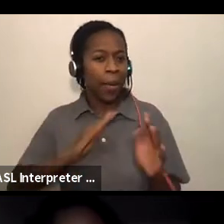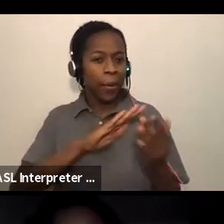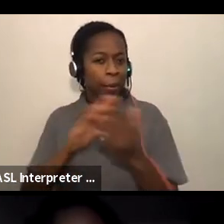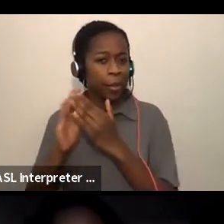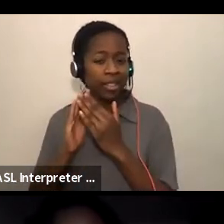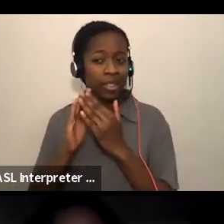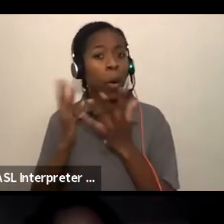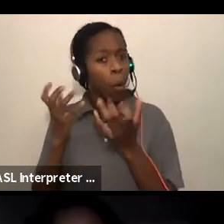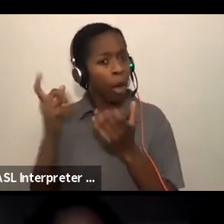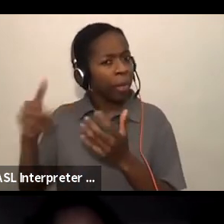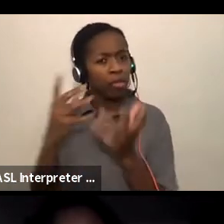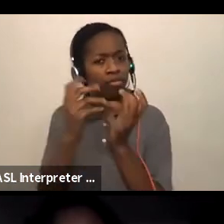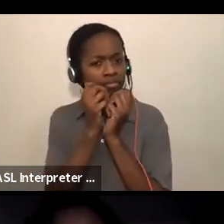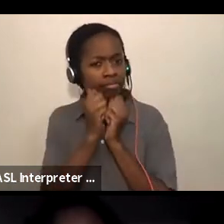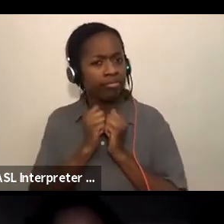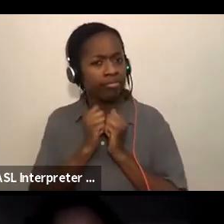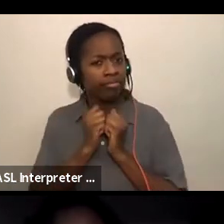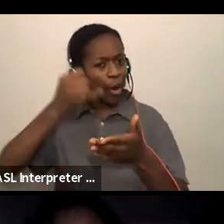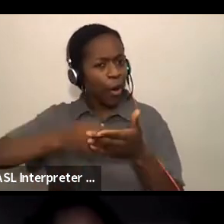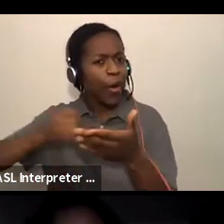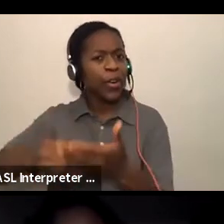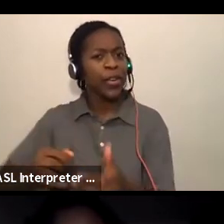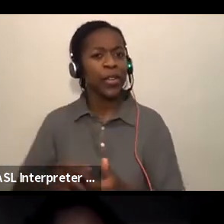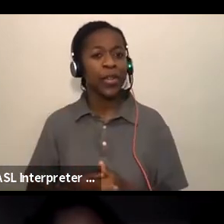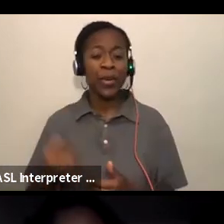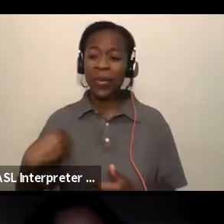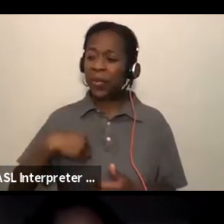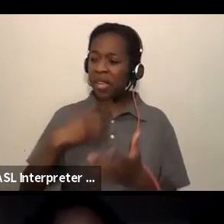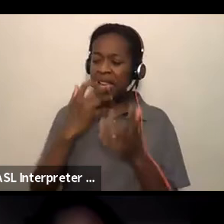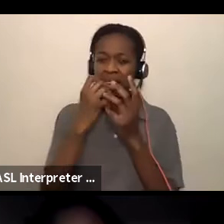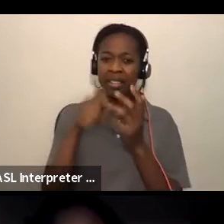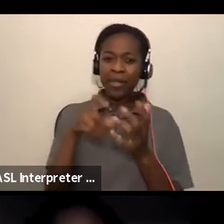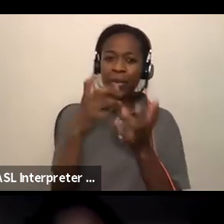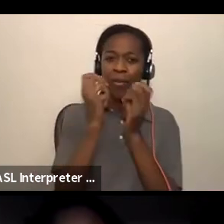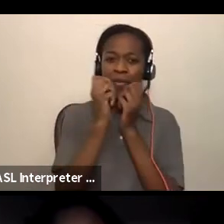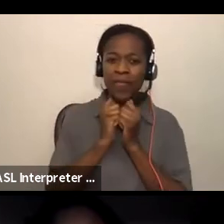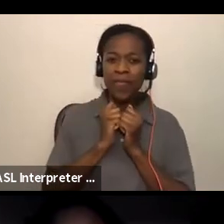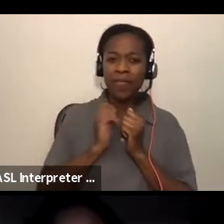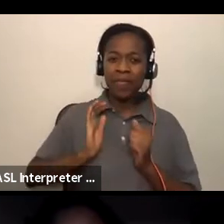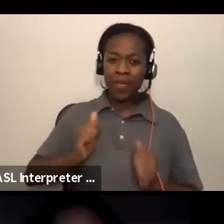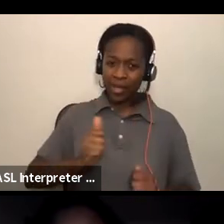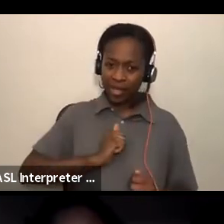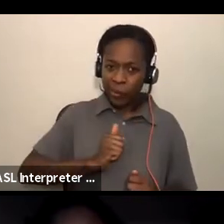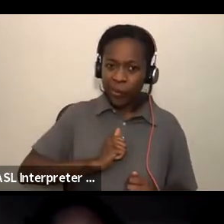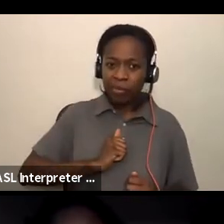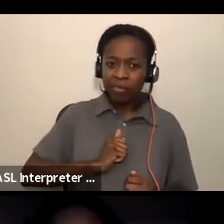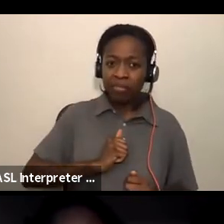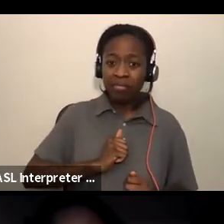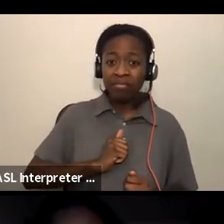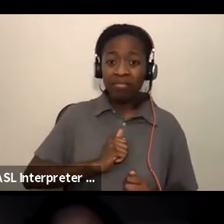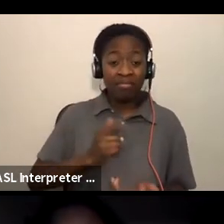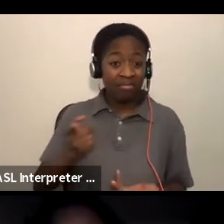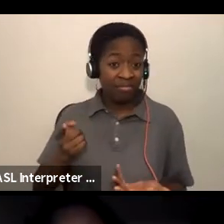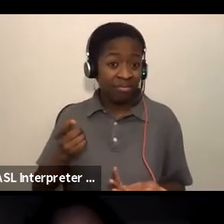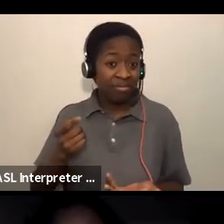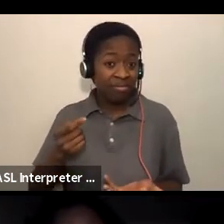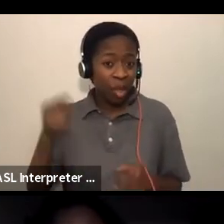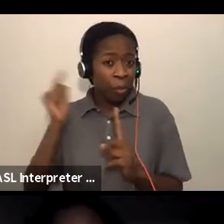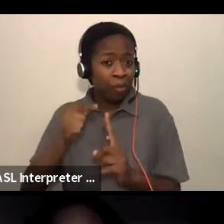arts, so that we value ourselves. I mean, and what Eshay, you're talking about is business skills, right? It's just